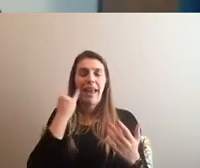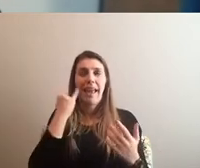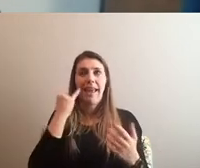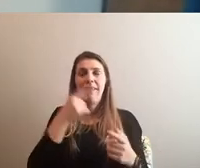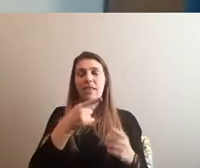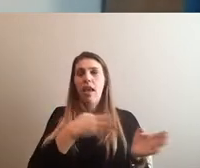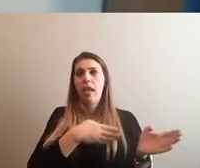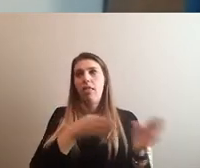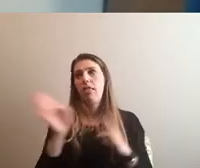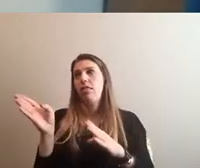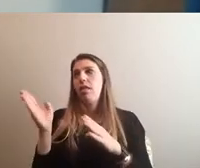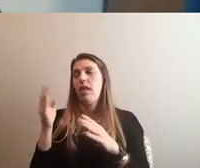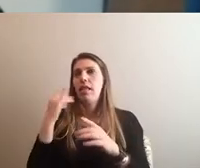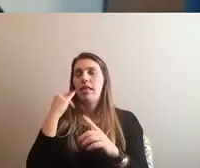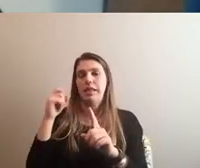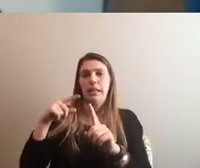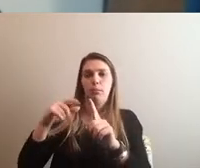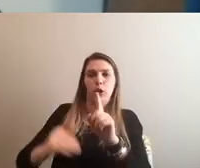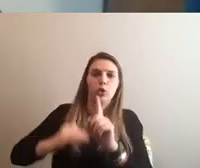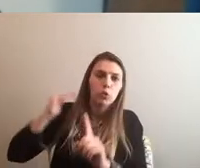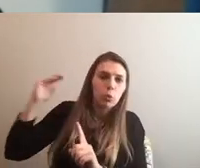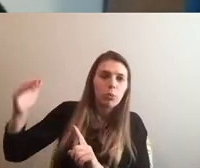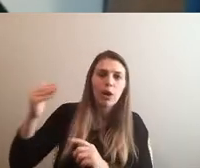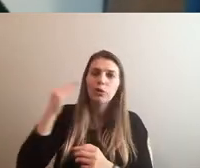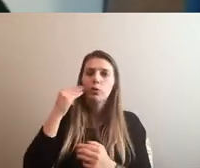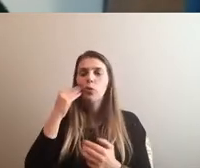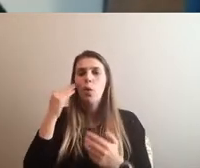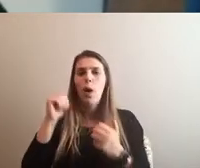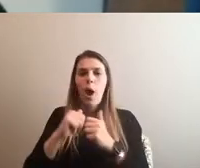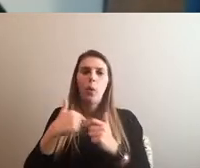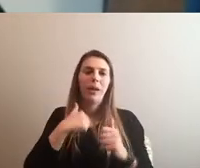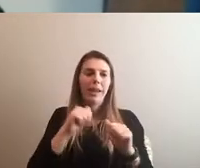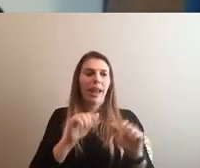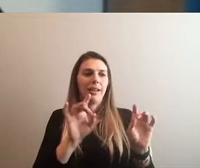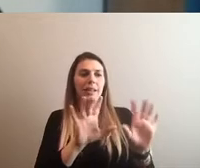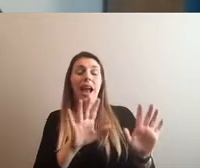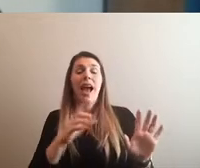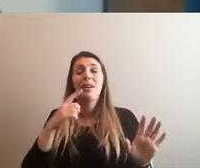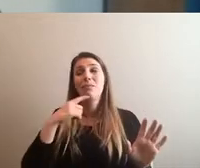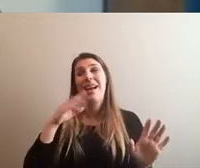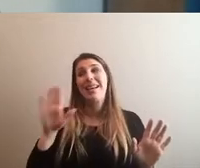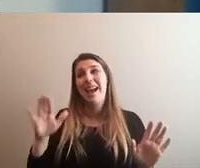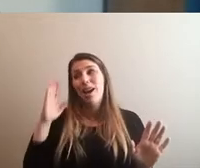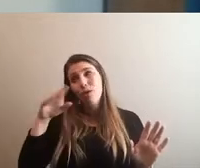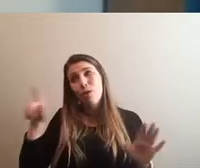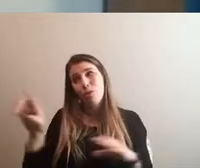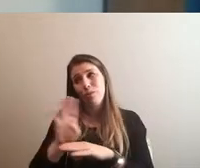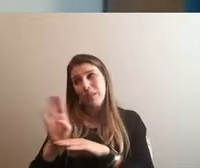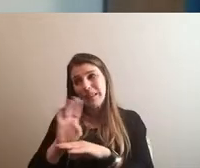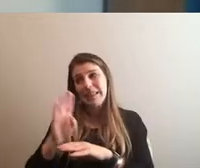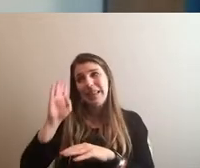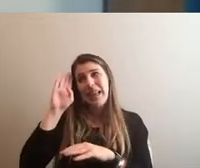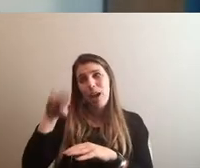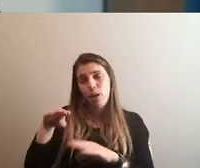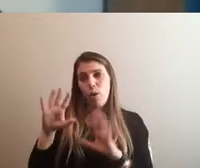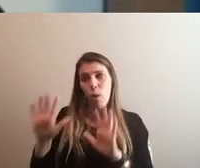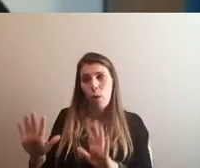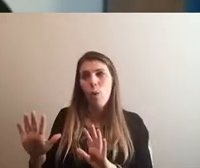something overstimulating them. And so I would just say, I know you have a busy schedule and I know things are crazy,